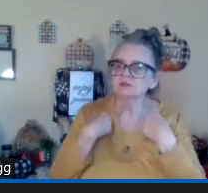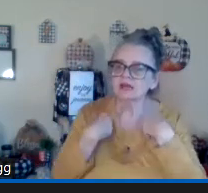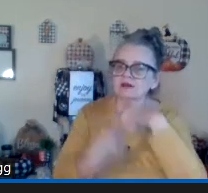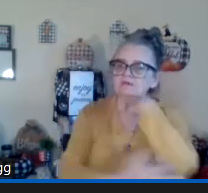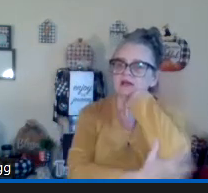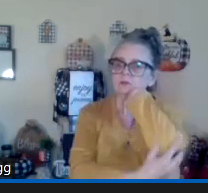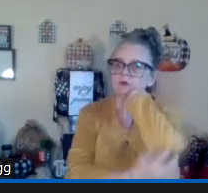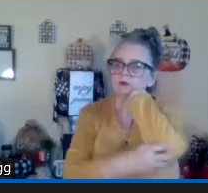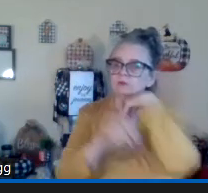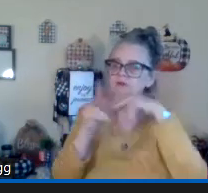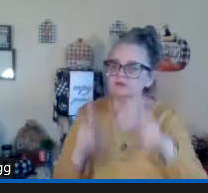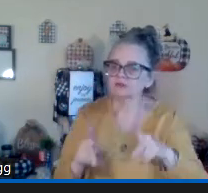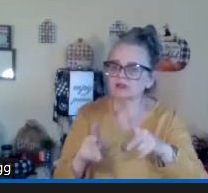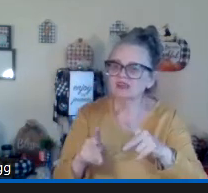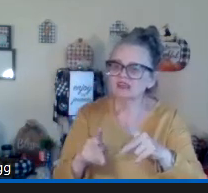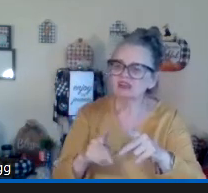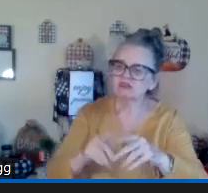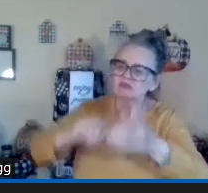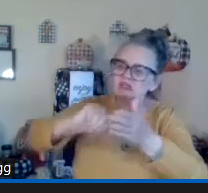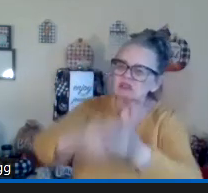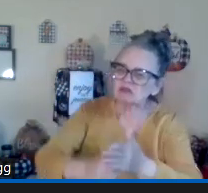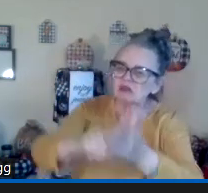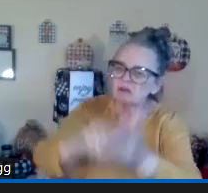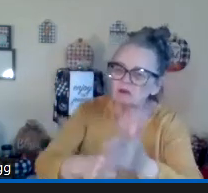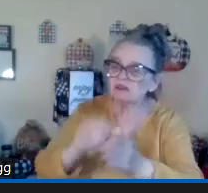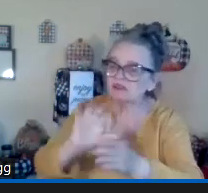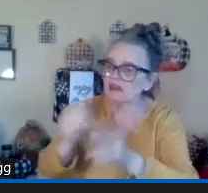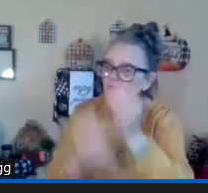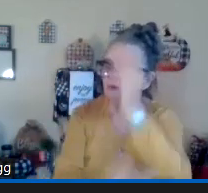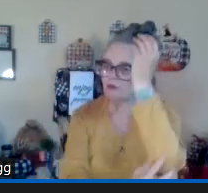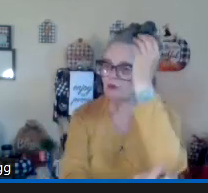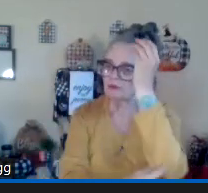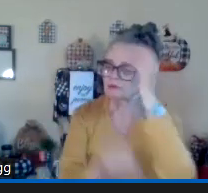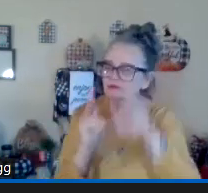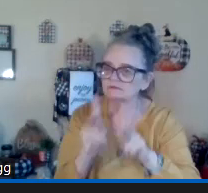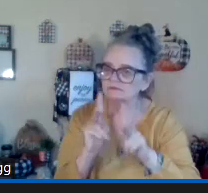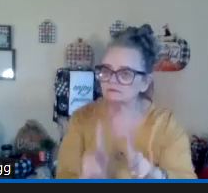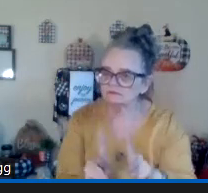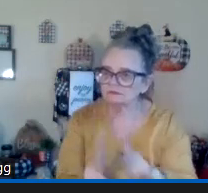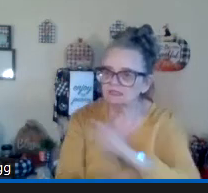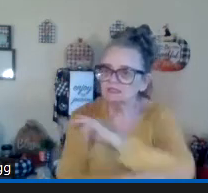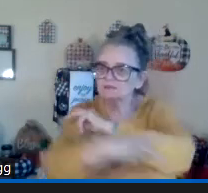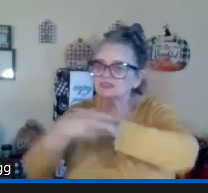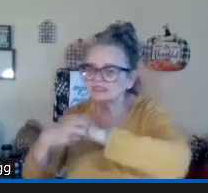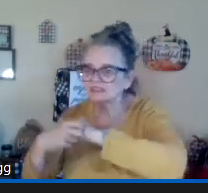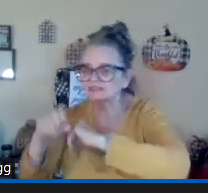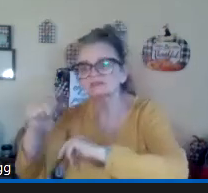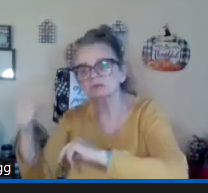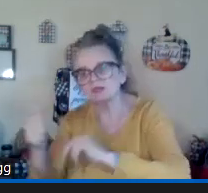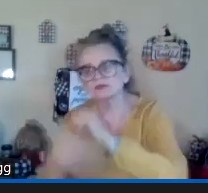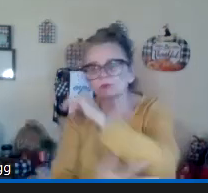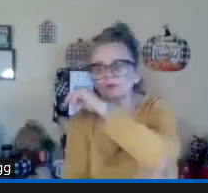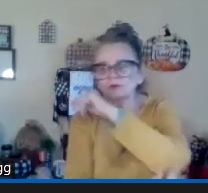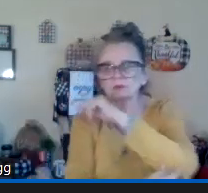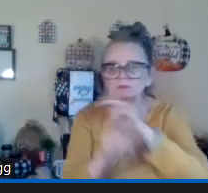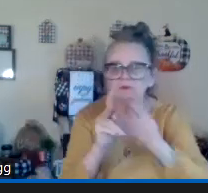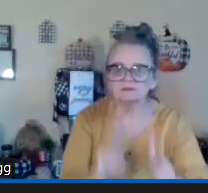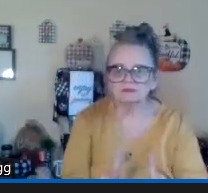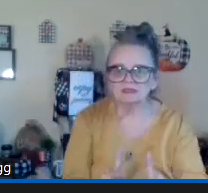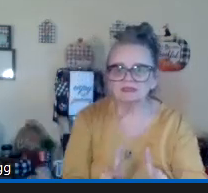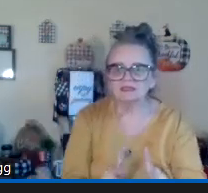Sometimes you'll have a poor person who will just tramp on other poor people. He will steal from other